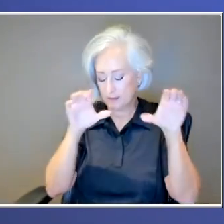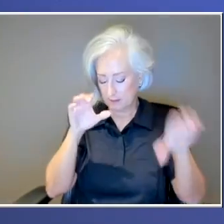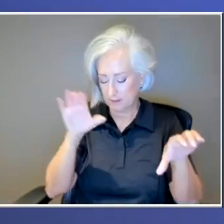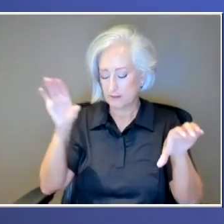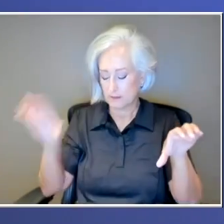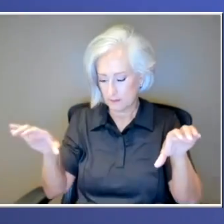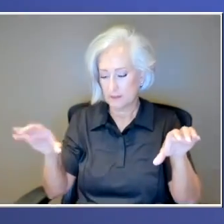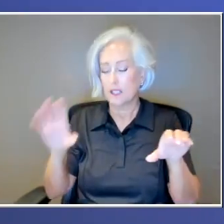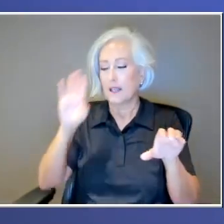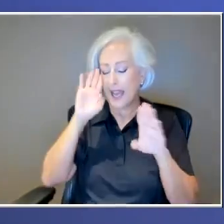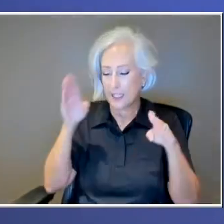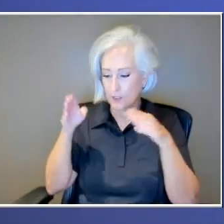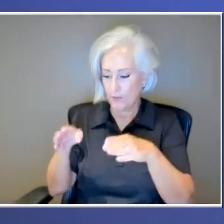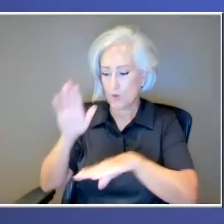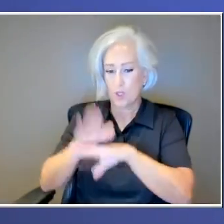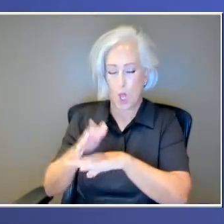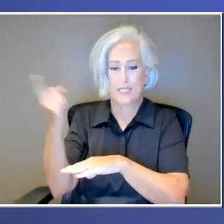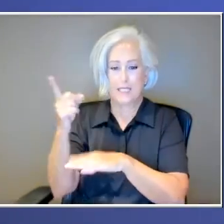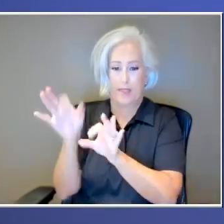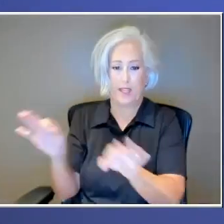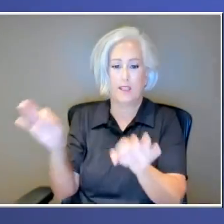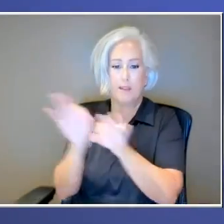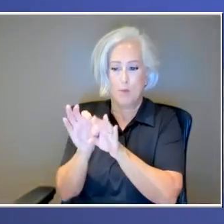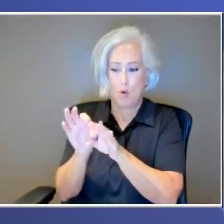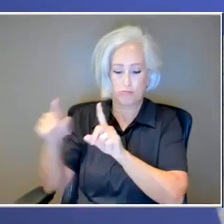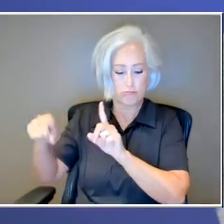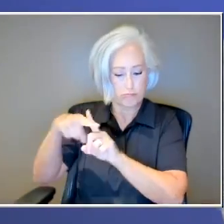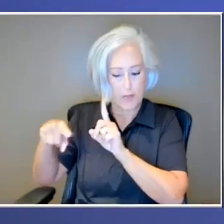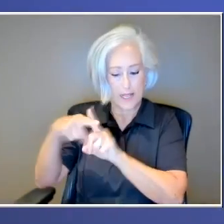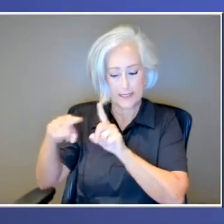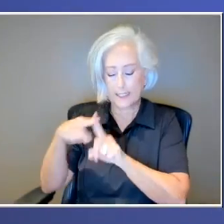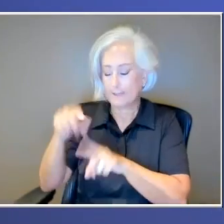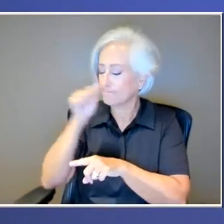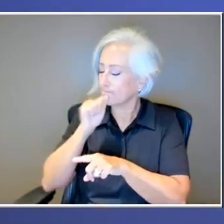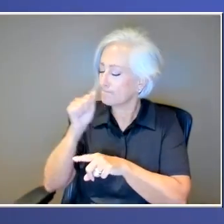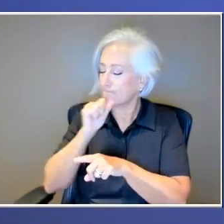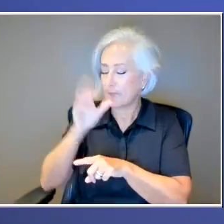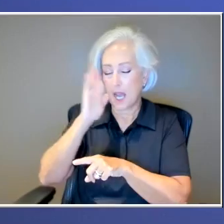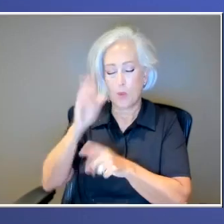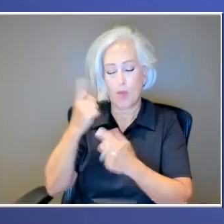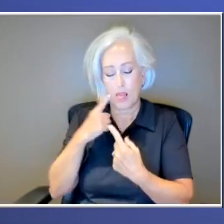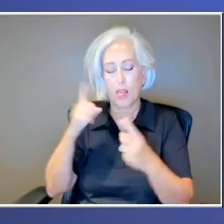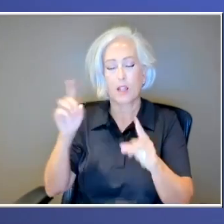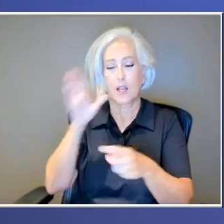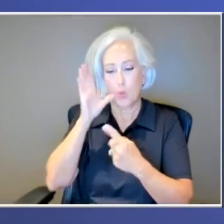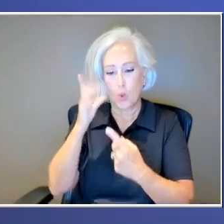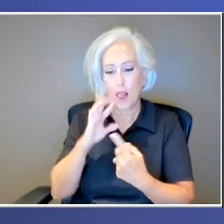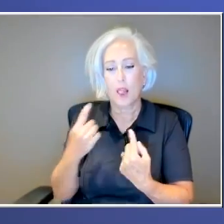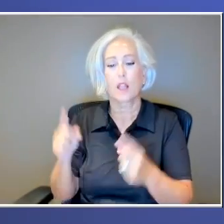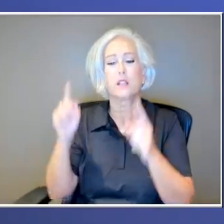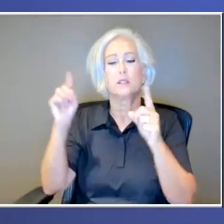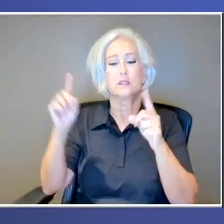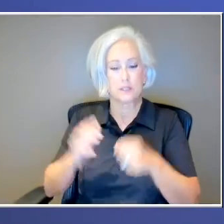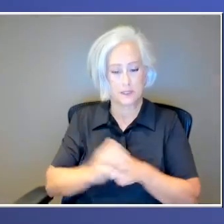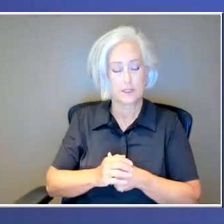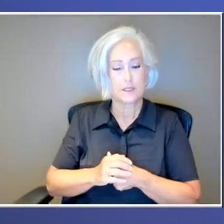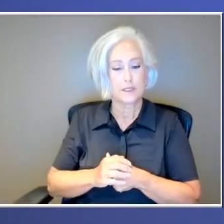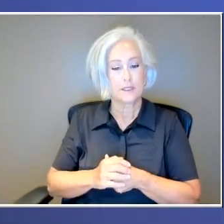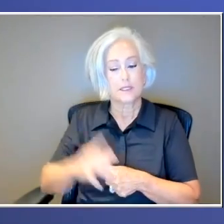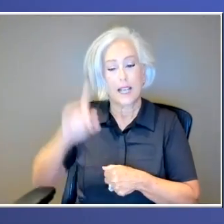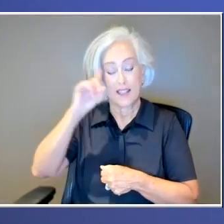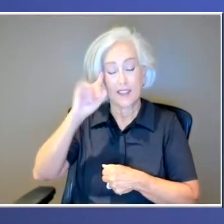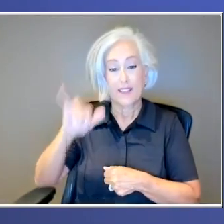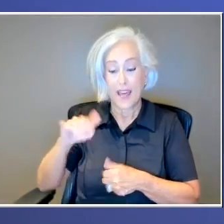and I'm just kept telling myself, well, I'm going to get through this. I'm going to get through this, and I just feel like if I can help